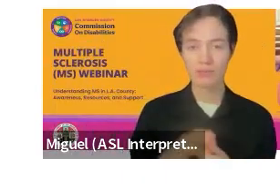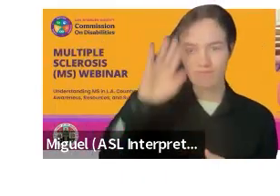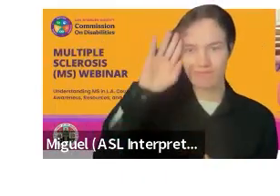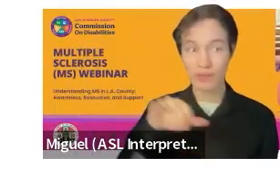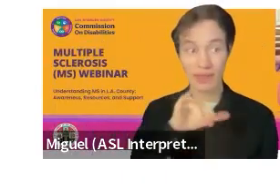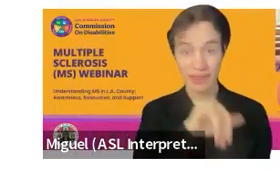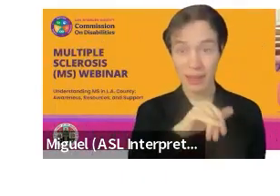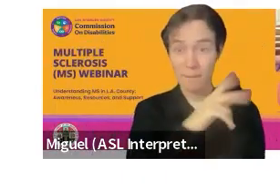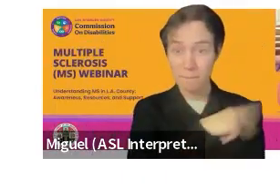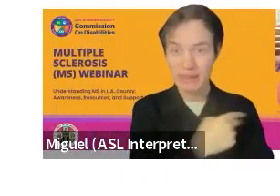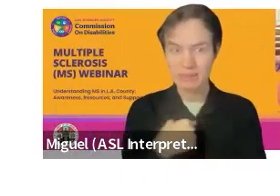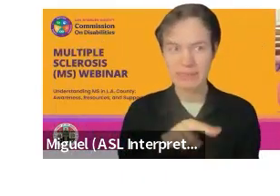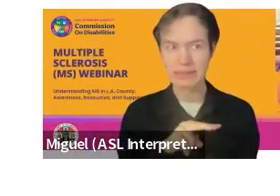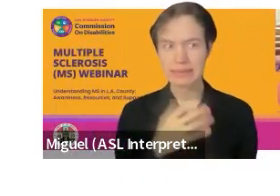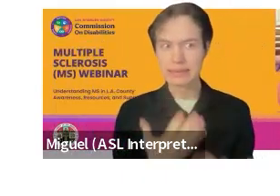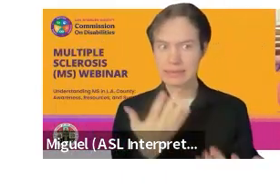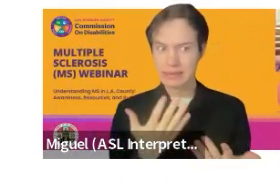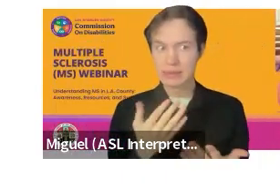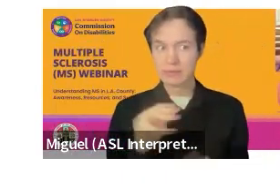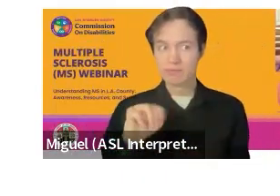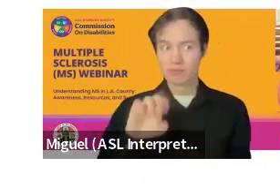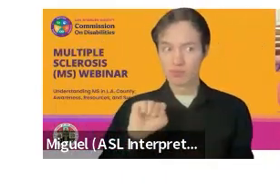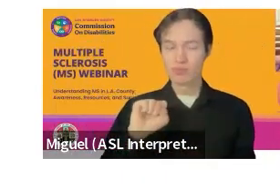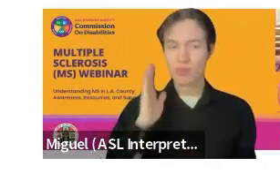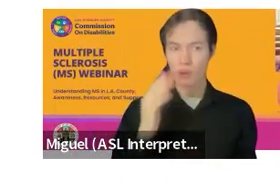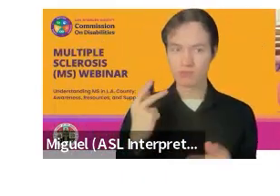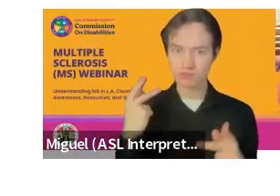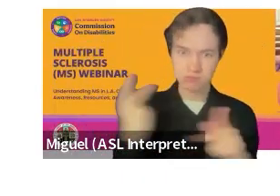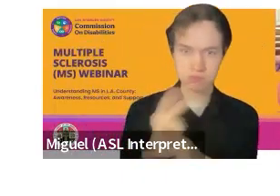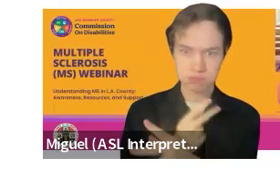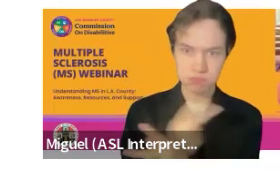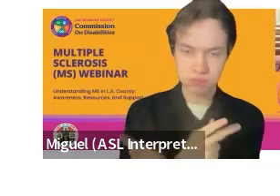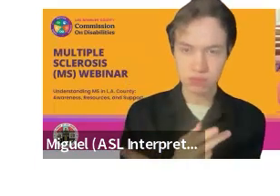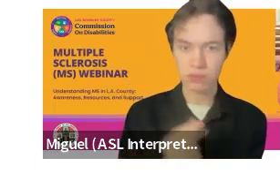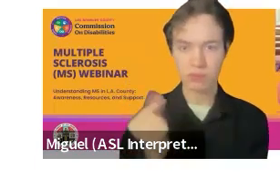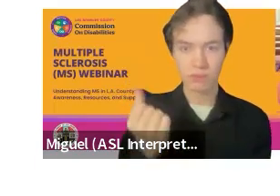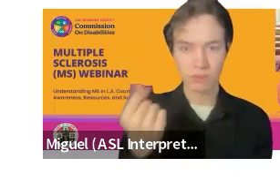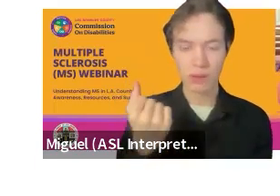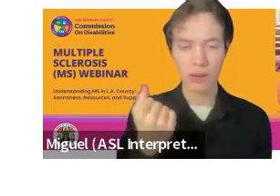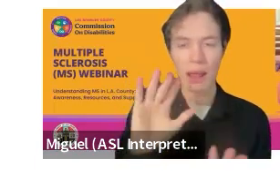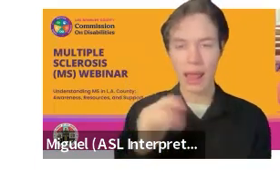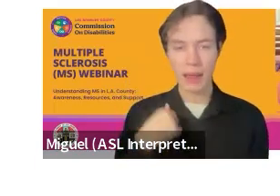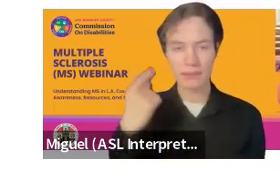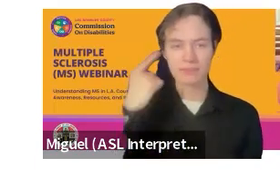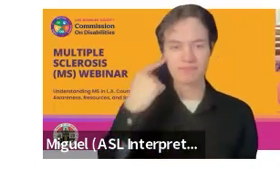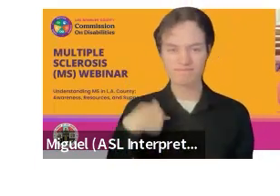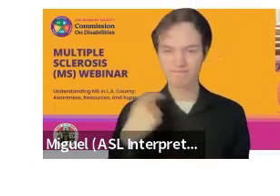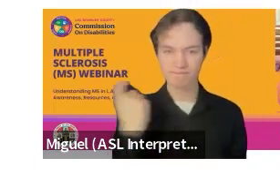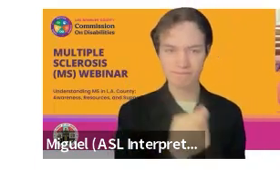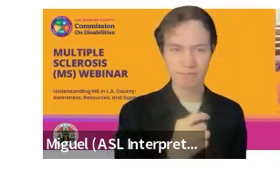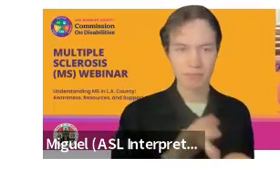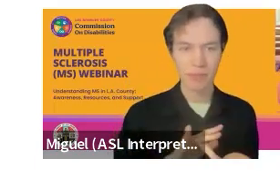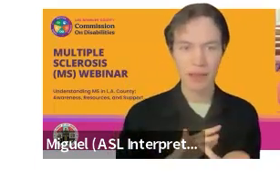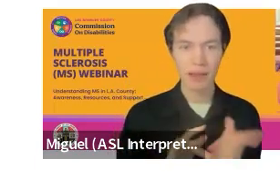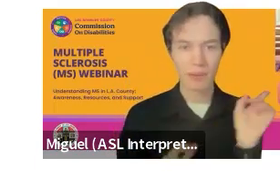about the aggressiveness of his disease. So I put him on a high efficacy medication right away, which was rituximab. So